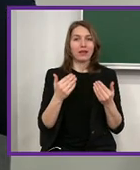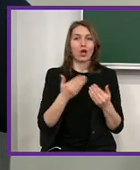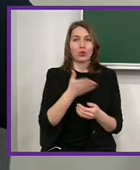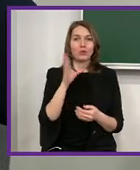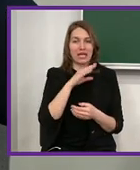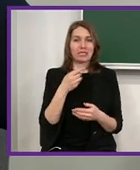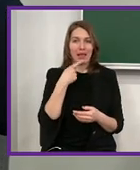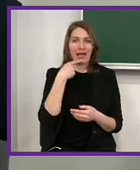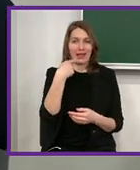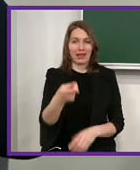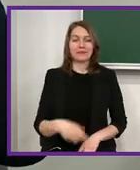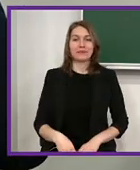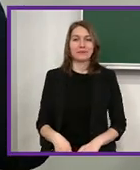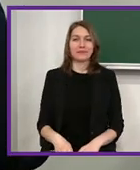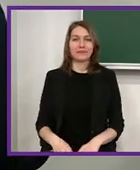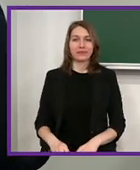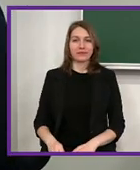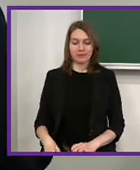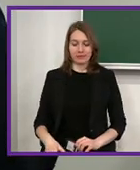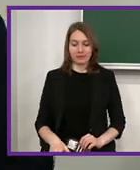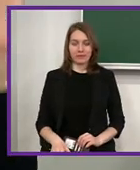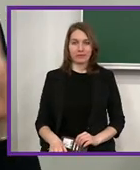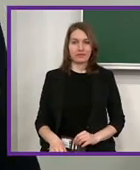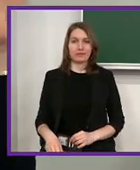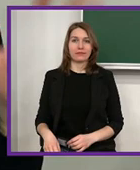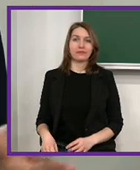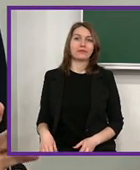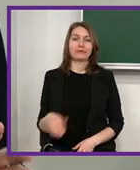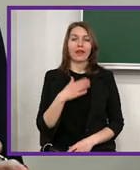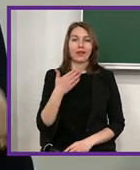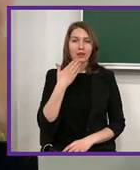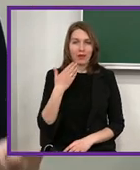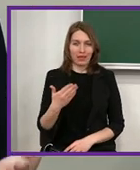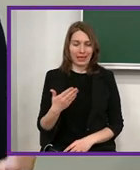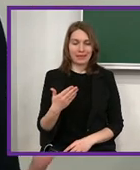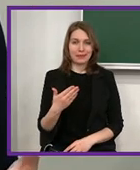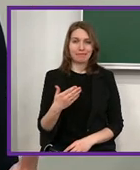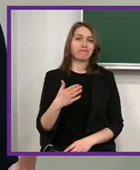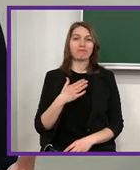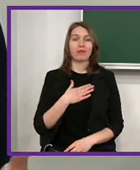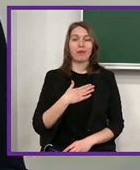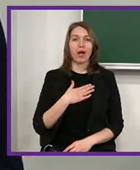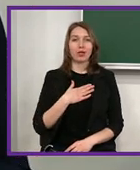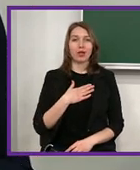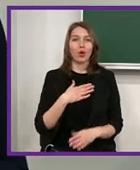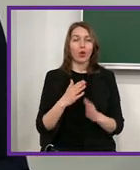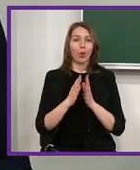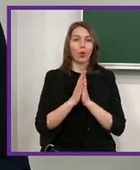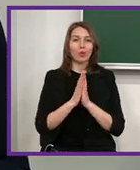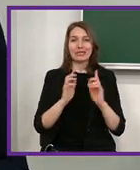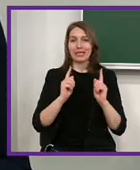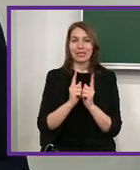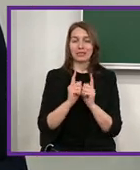thank you very much. So what I've been asked to speak on today is to give a short introduction to identifying impacts on